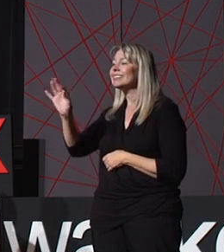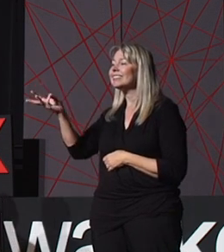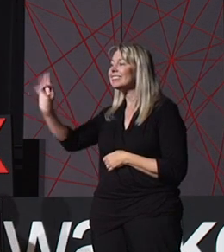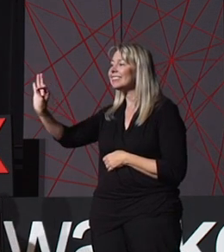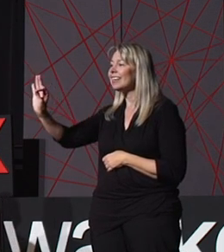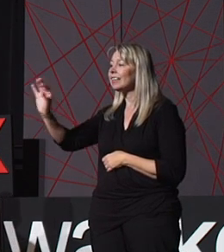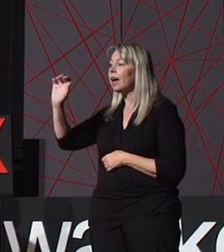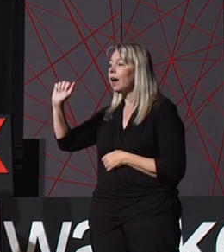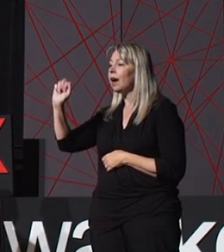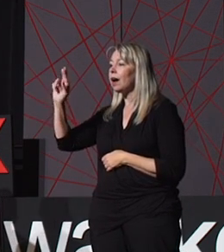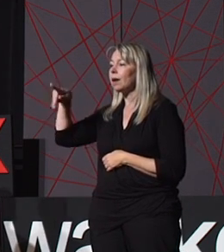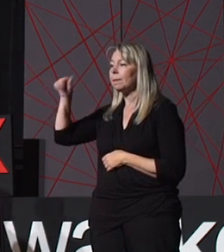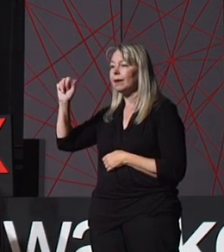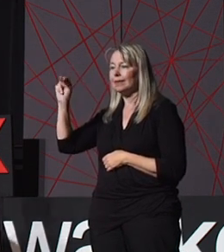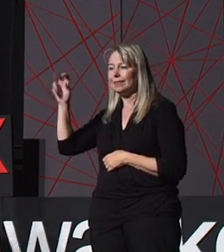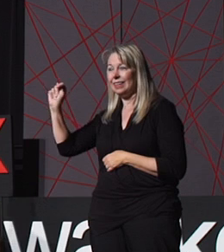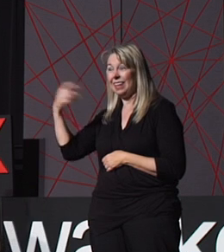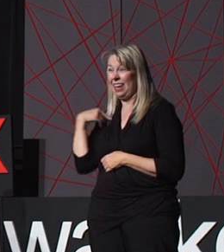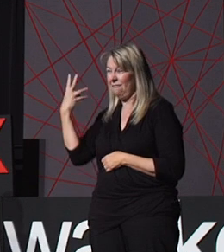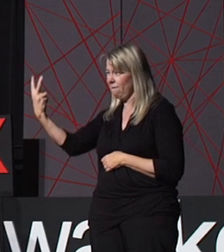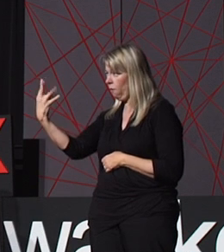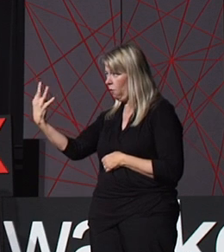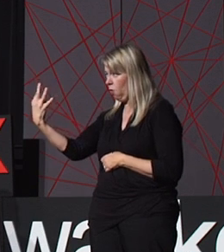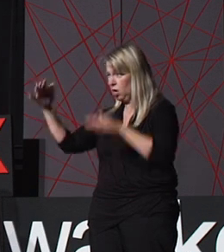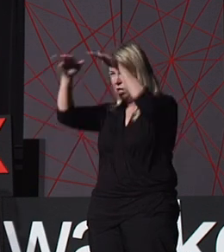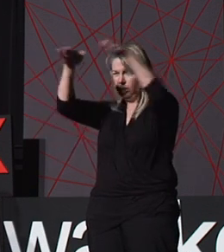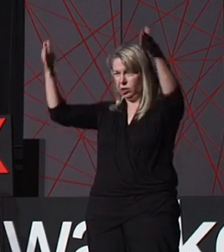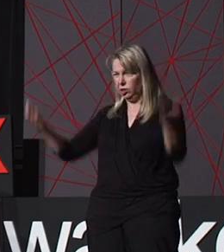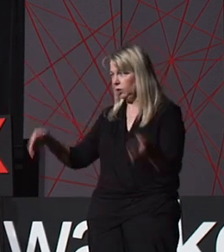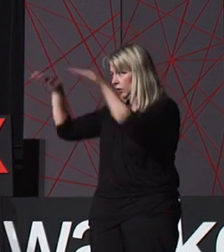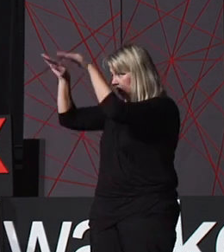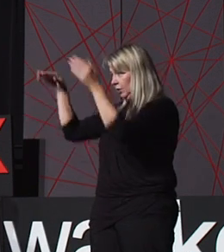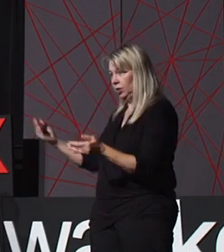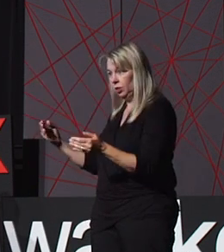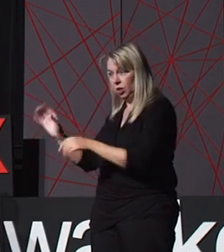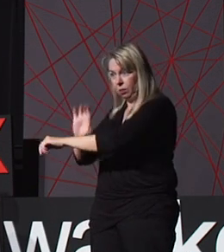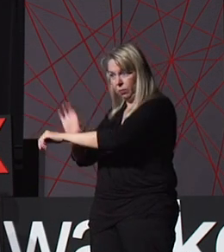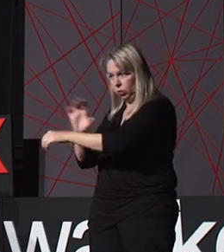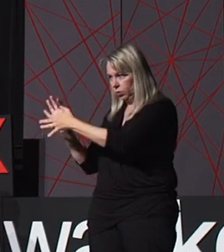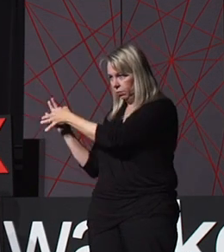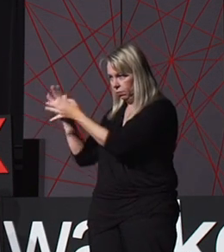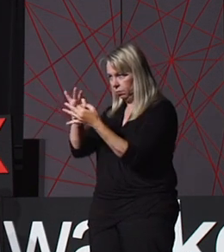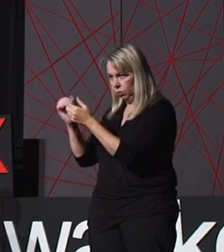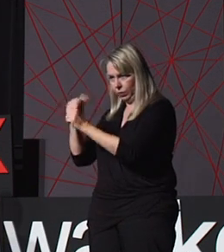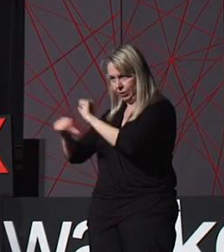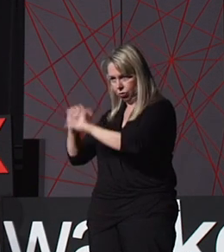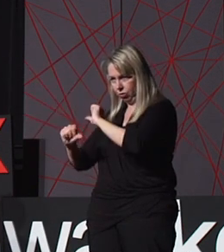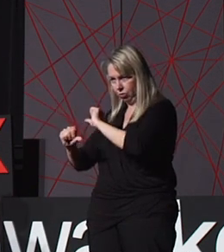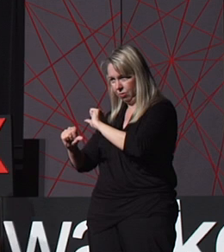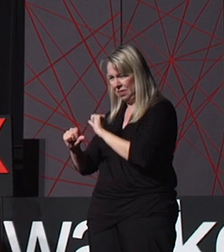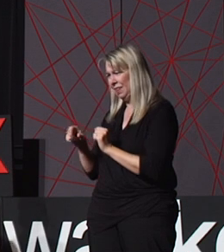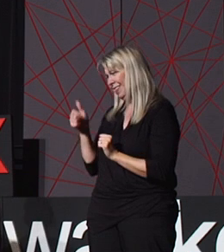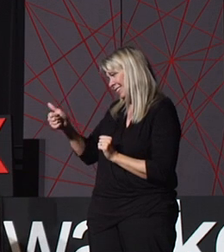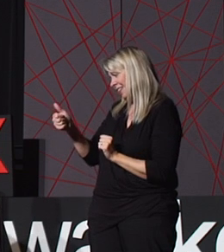when the ARPANET had only four computers attached to it, no one could have guessed that this, what was essentially a basic research